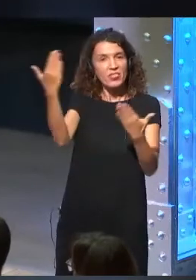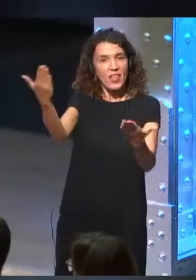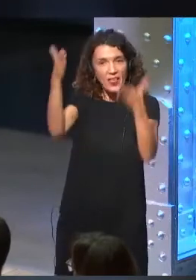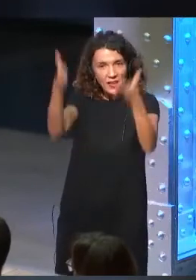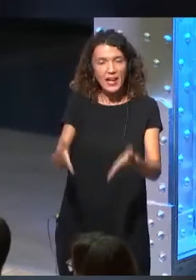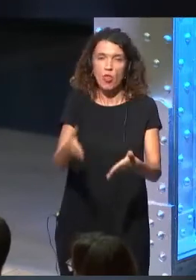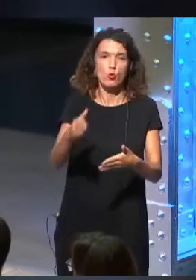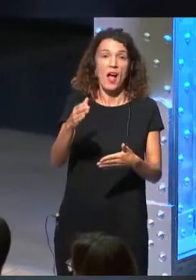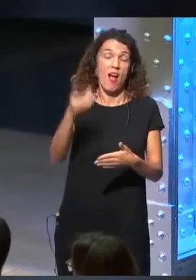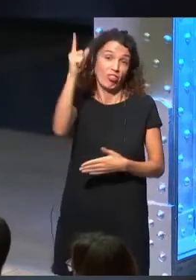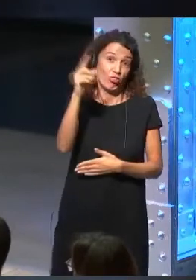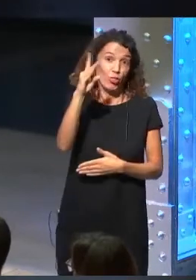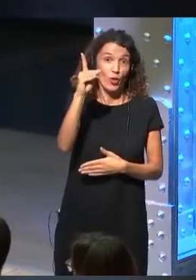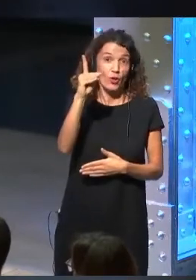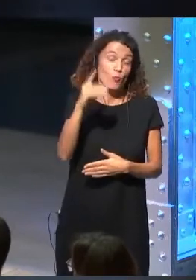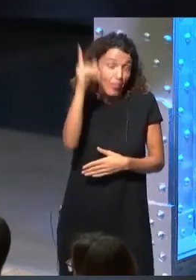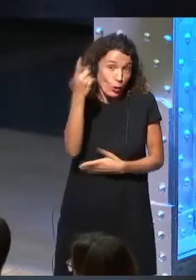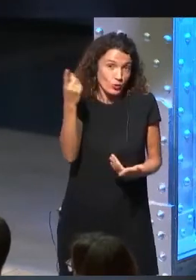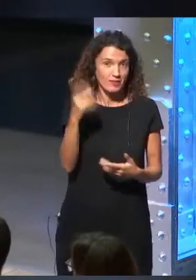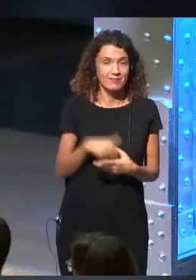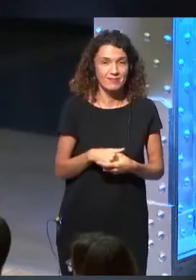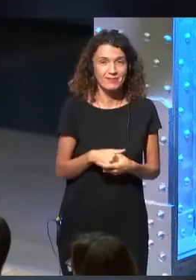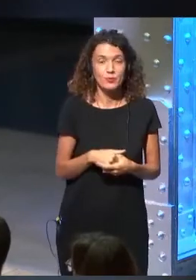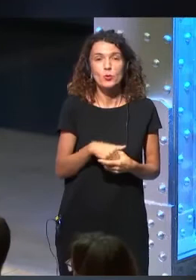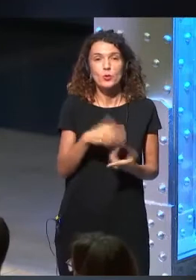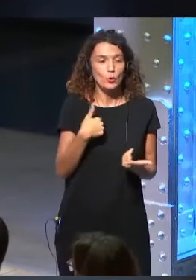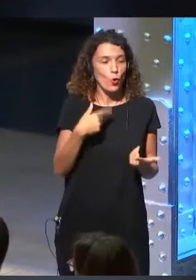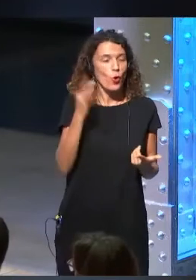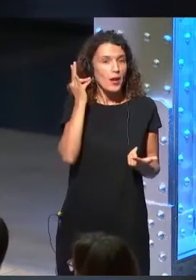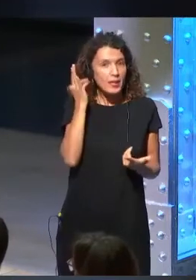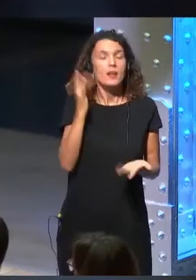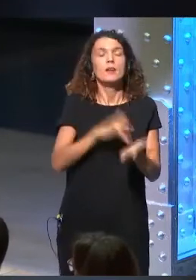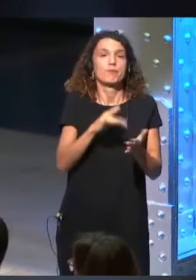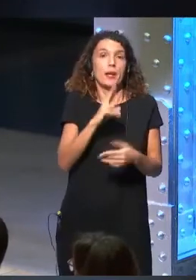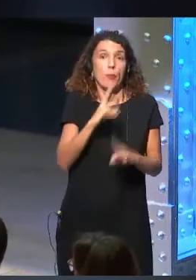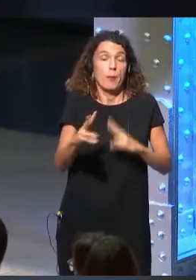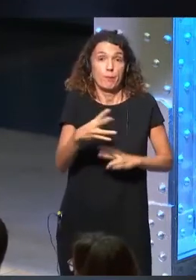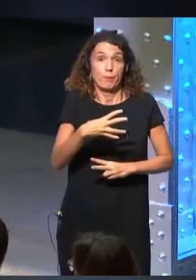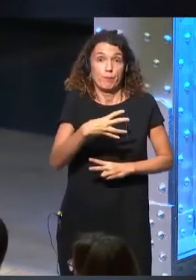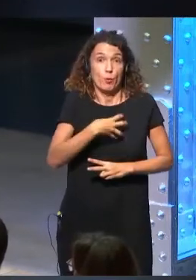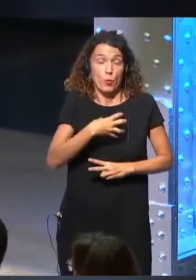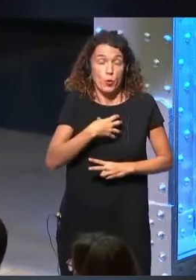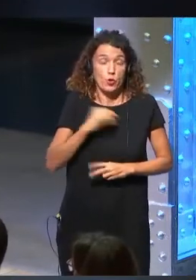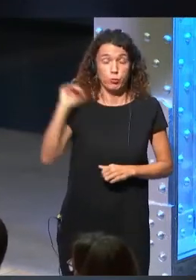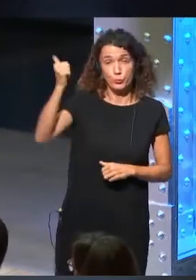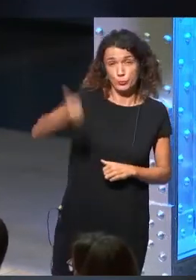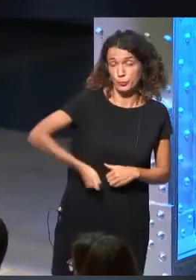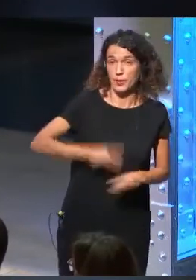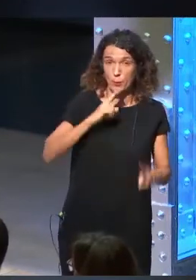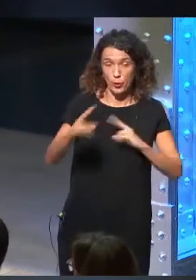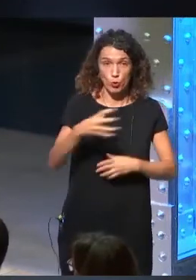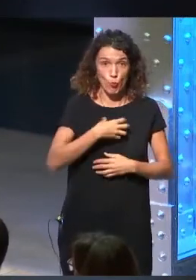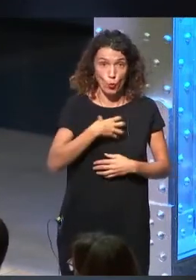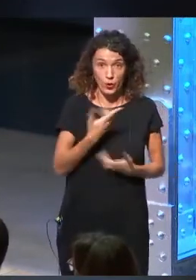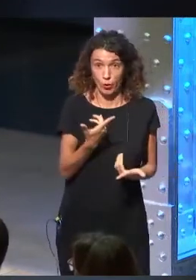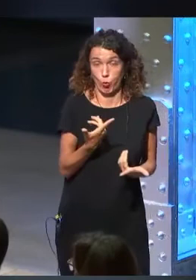goddess? Certainly when I was 21, I could not answer that question. Now I can answer it, which is to say,